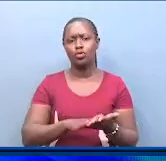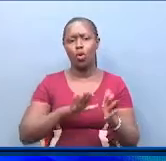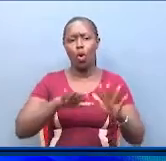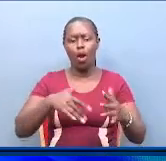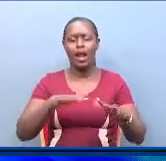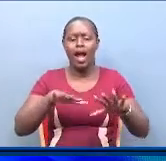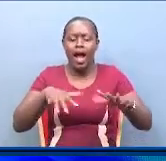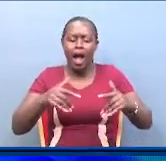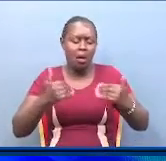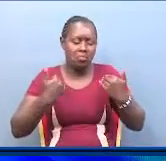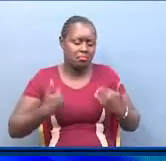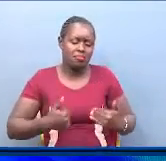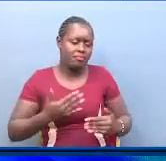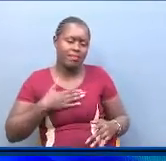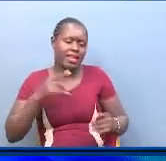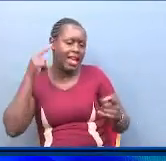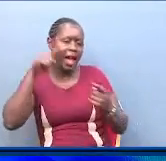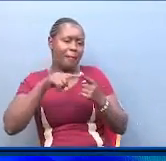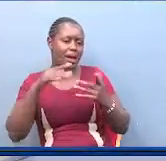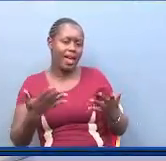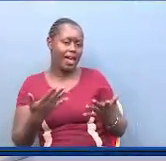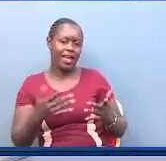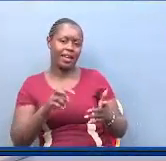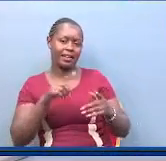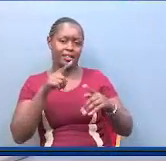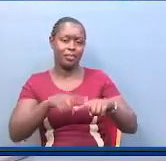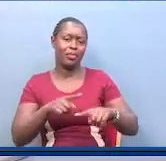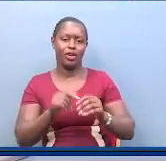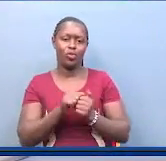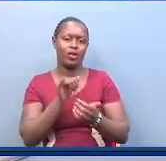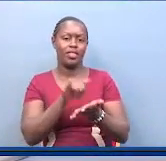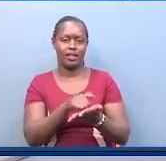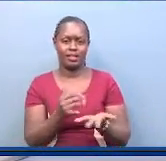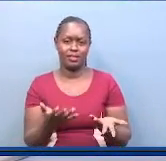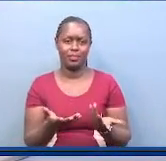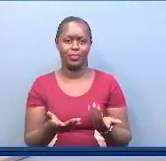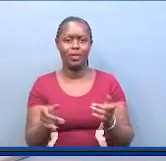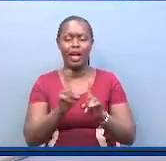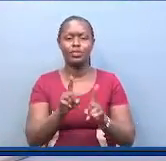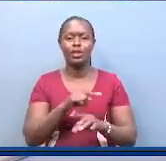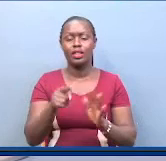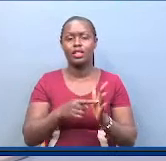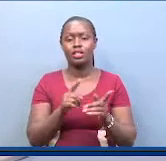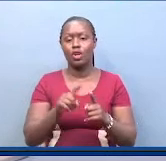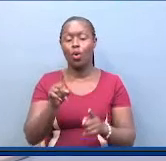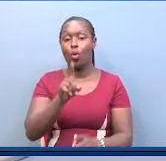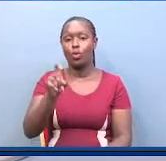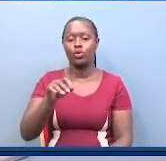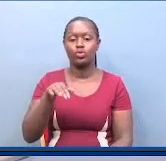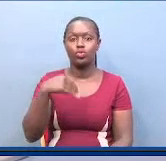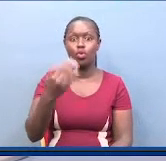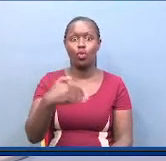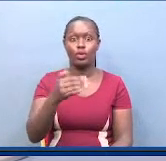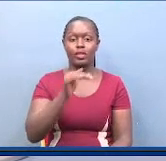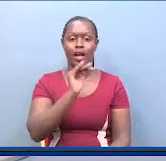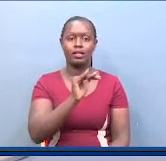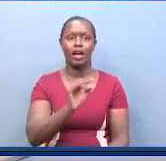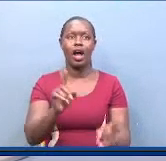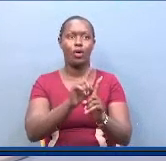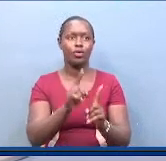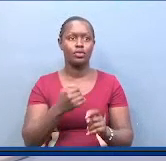polls wants to get at the end of the day. Philip, we've done research in the university. Philip, the most dominating question people are often asked, and I have had instances